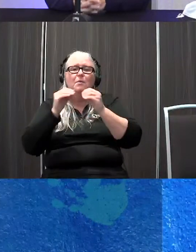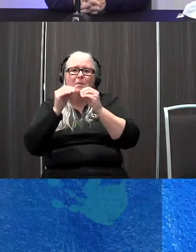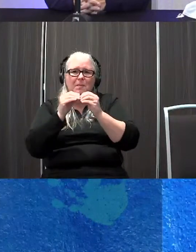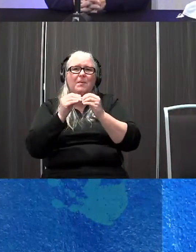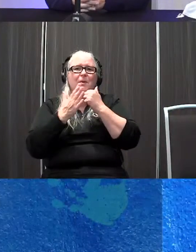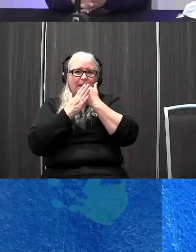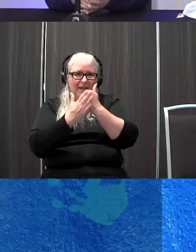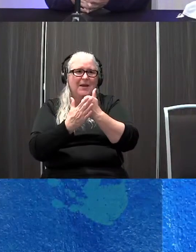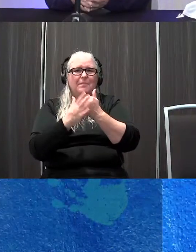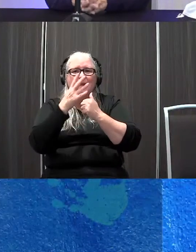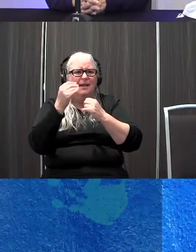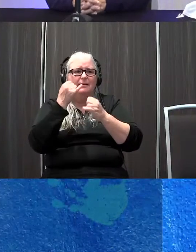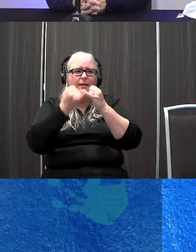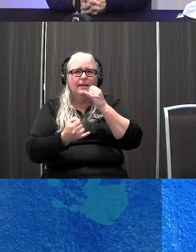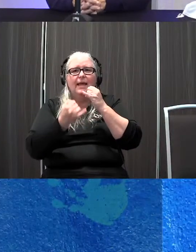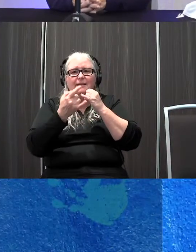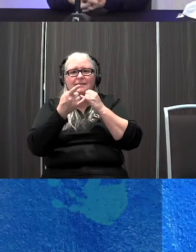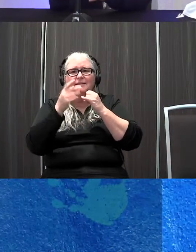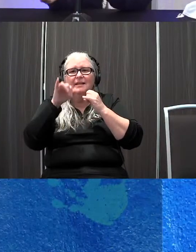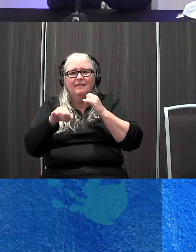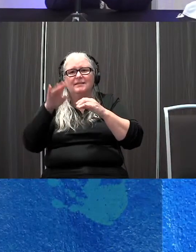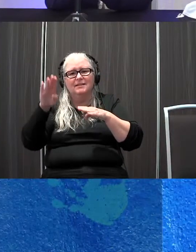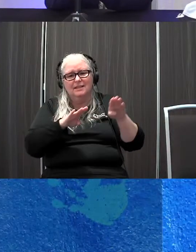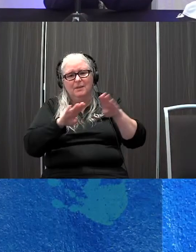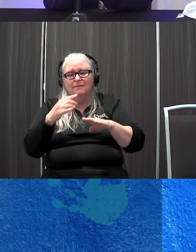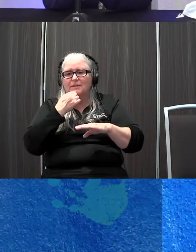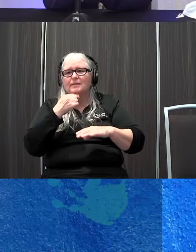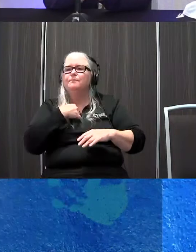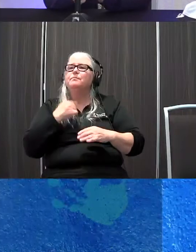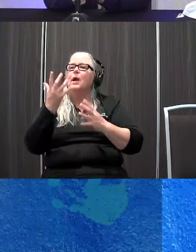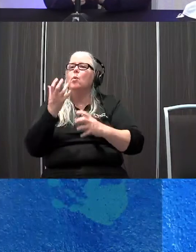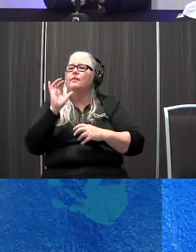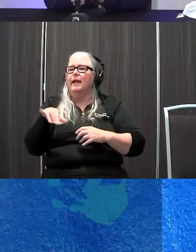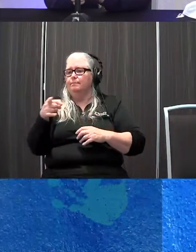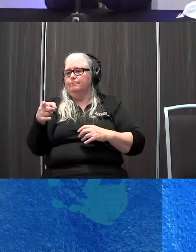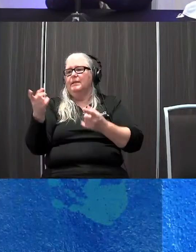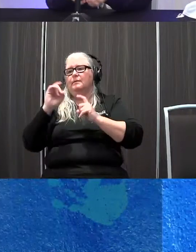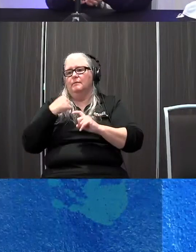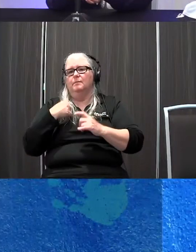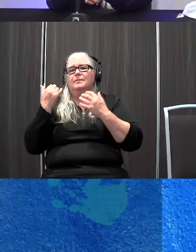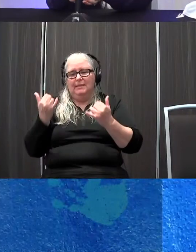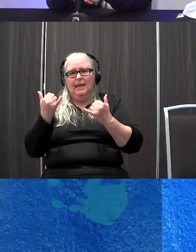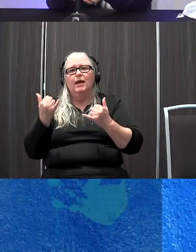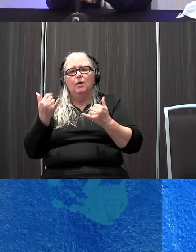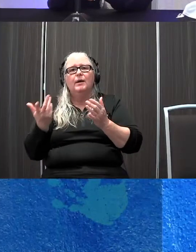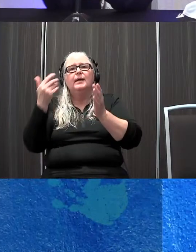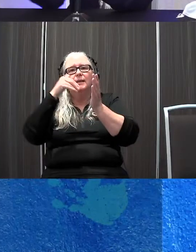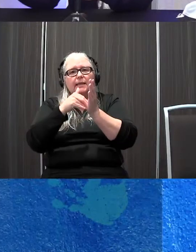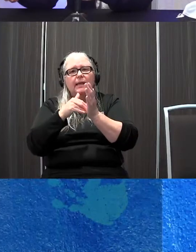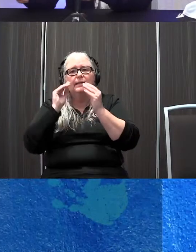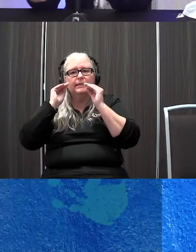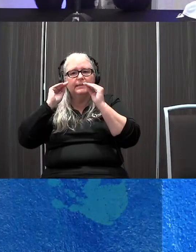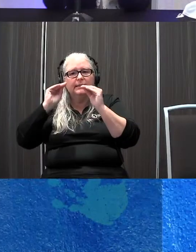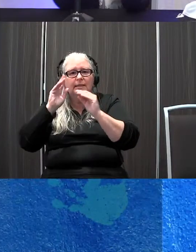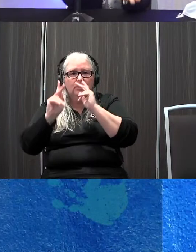And last is tangible. This is the behavior that says, I want that thing, give it to me right now. Again, we can teach people to ask